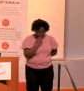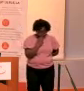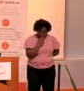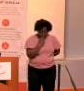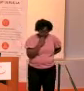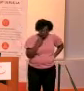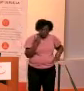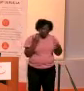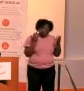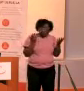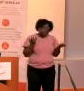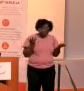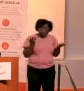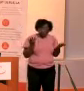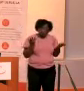There is